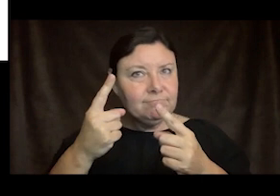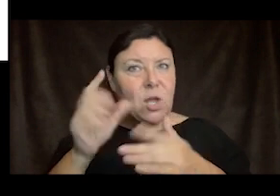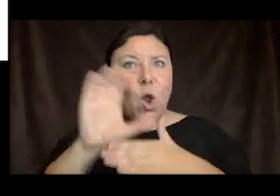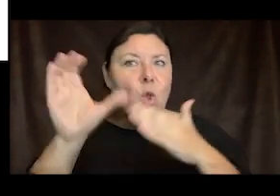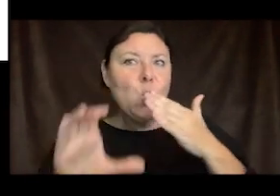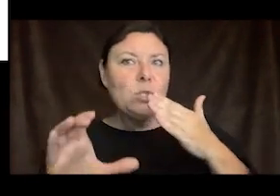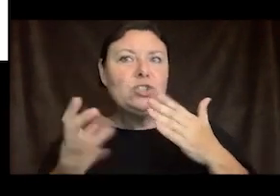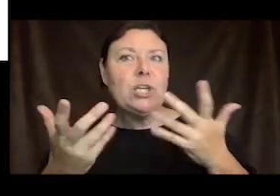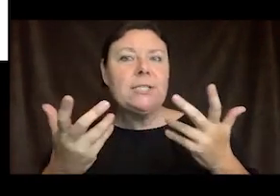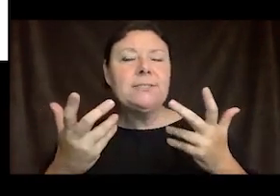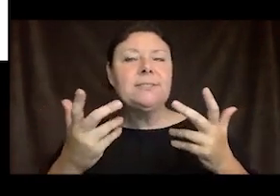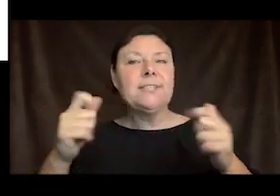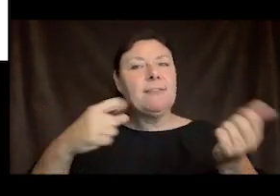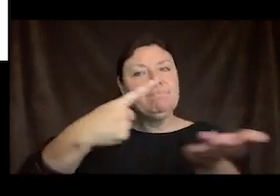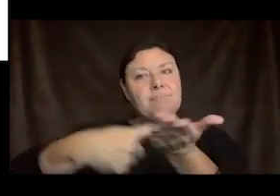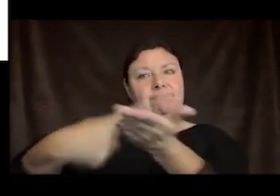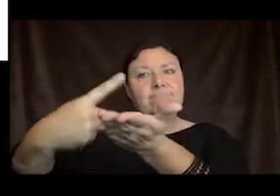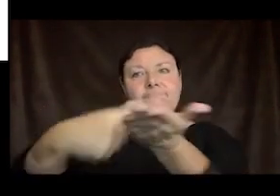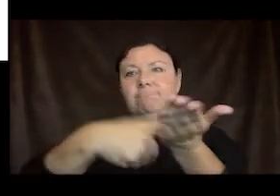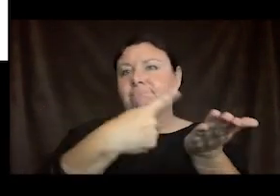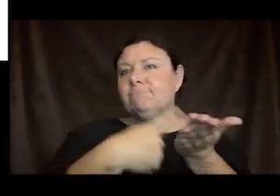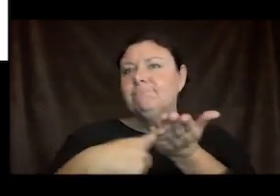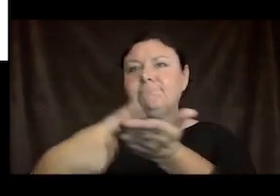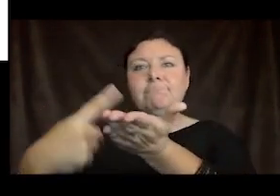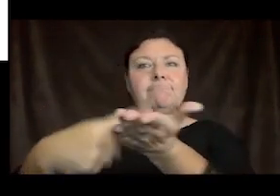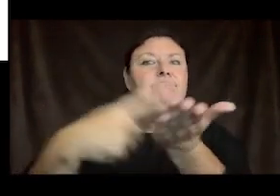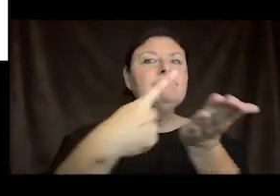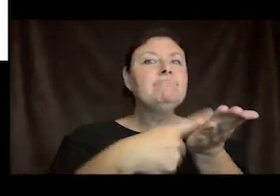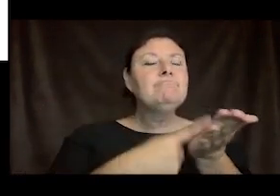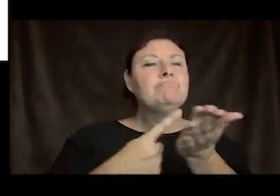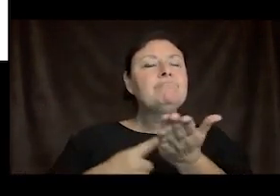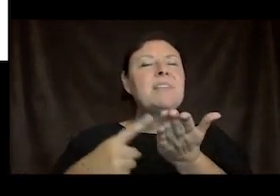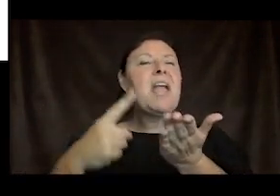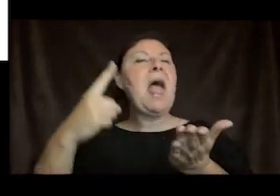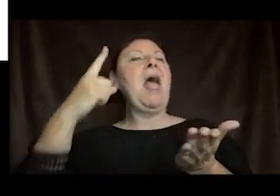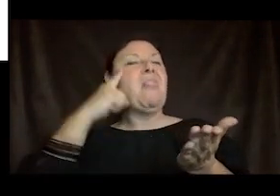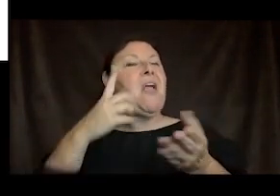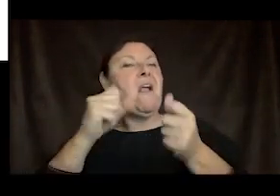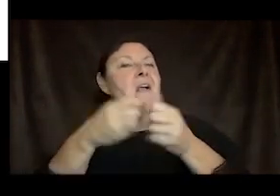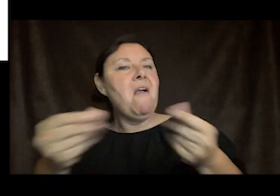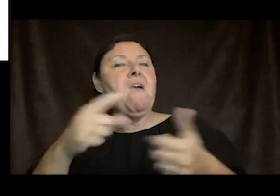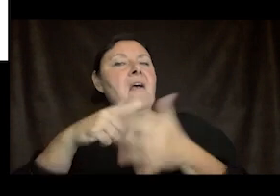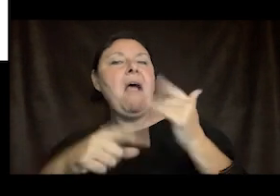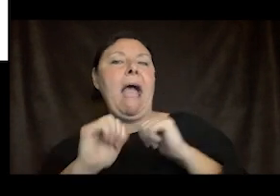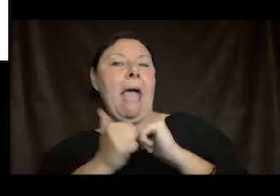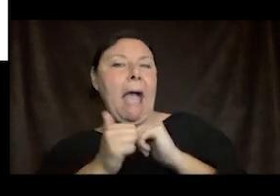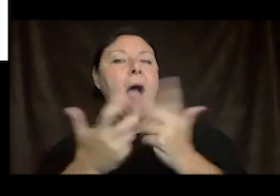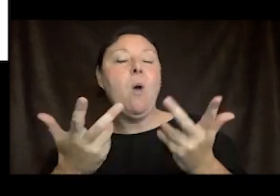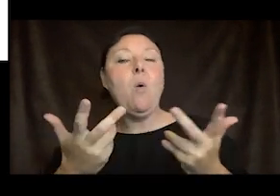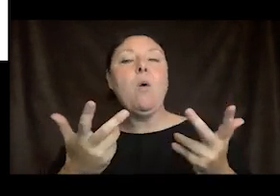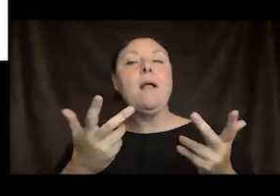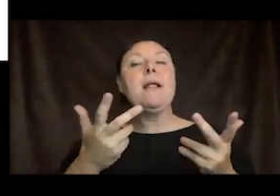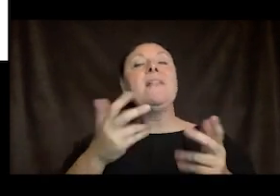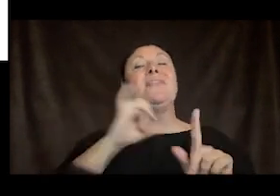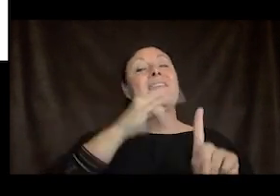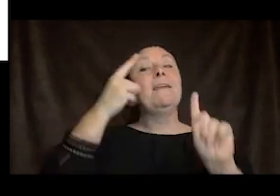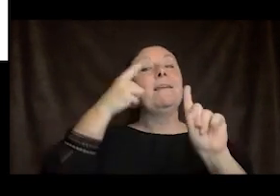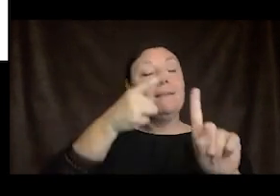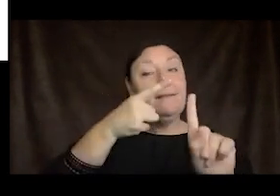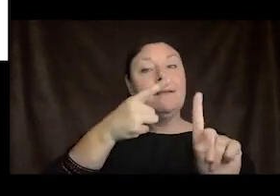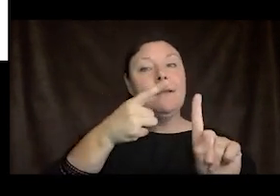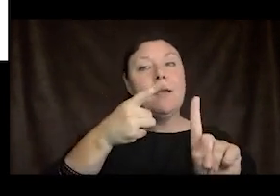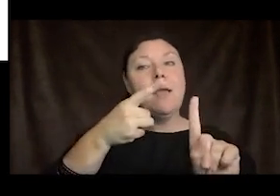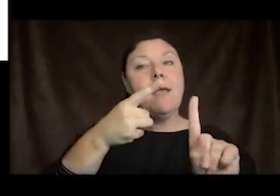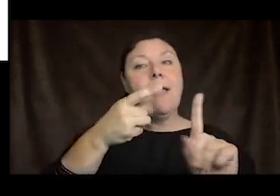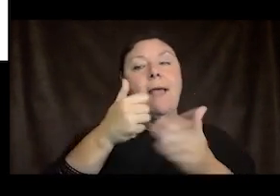that space and they're ready to do so. But the discussion is really aimed at helping them to decide on a plan of action that